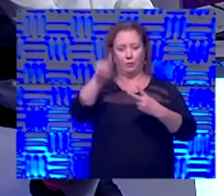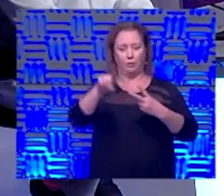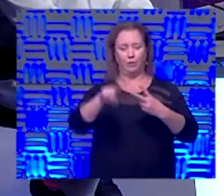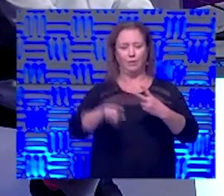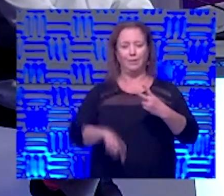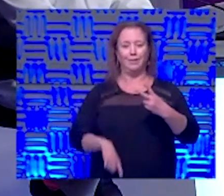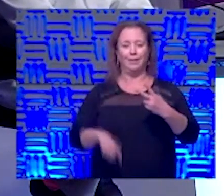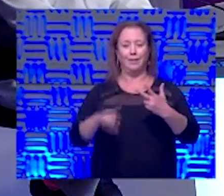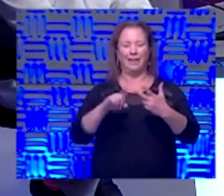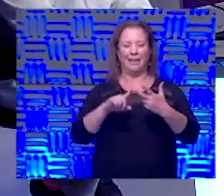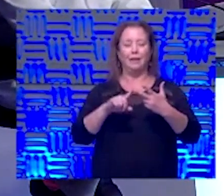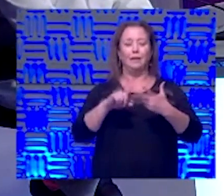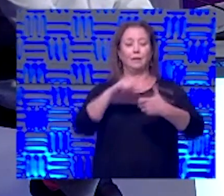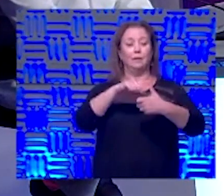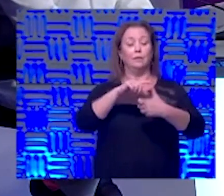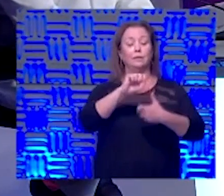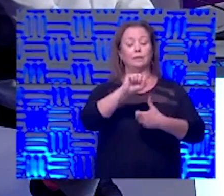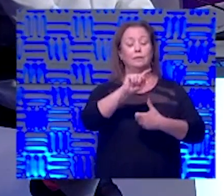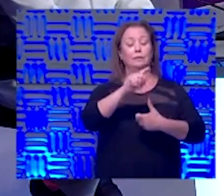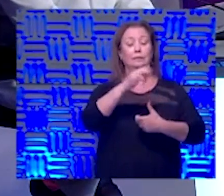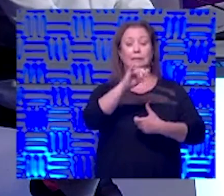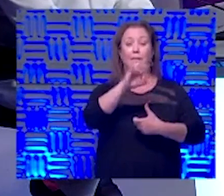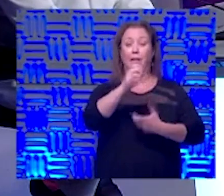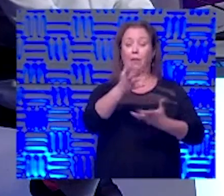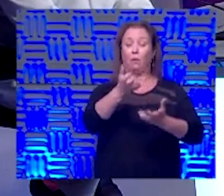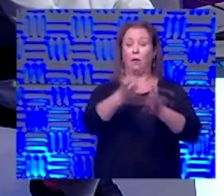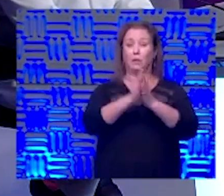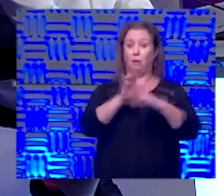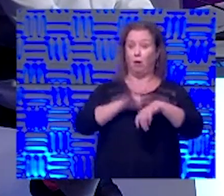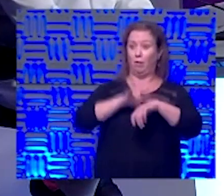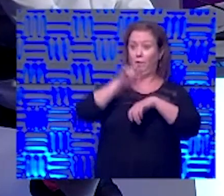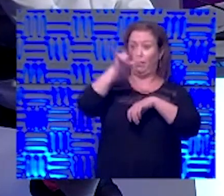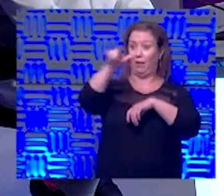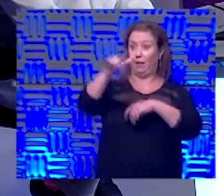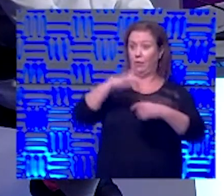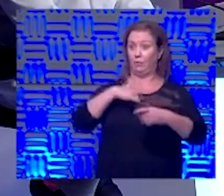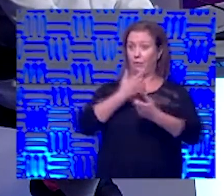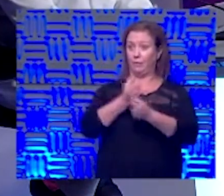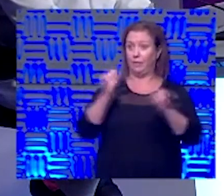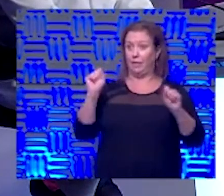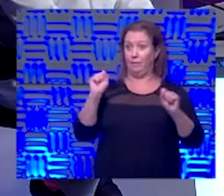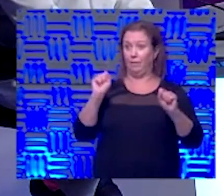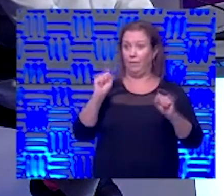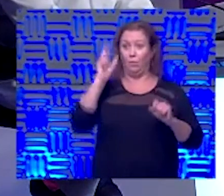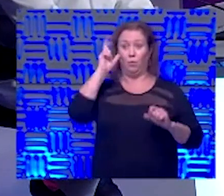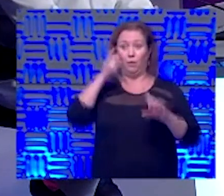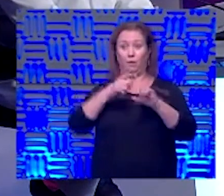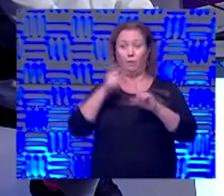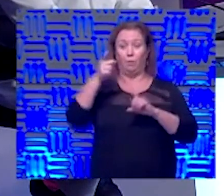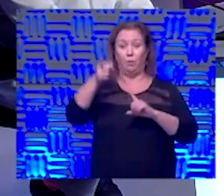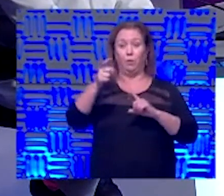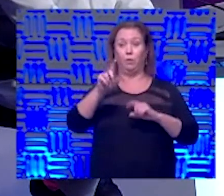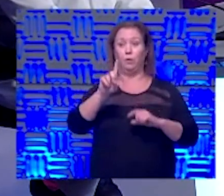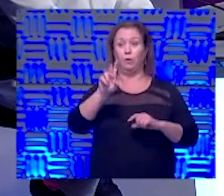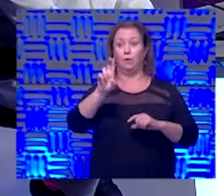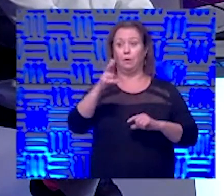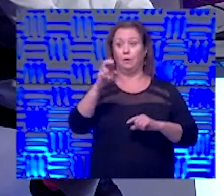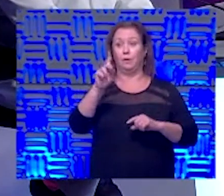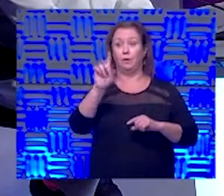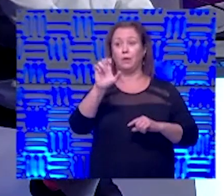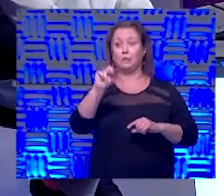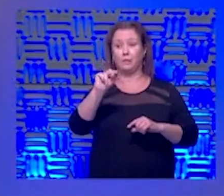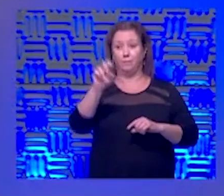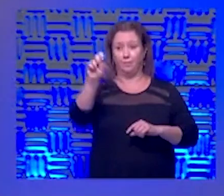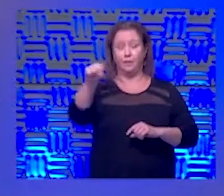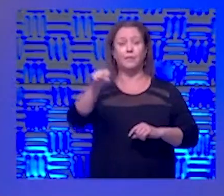one that's a little bit longer. Stephanie wants to know, are you really flying? Do you feel safe, and will we hear from you? All right, Dana Hawkinson, will we hear you from you, Dr.